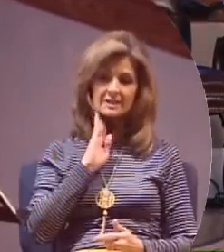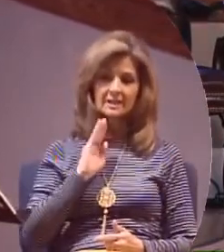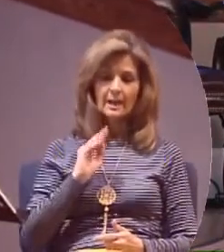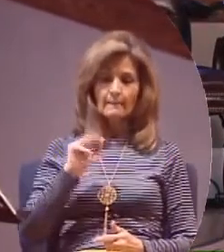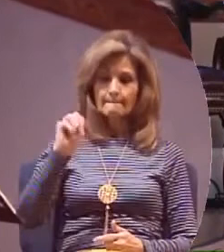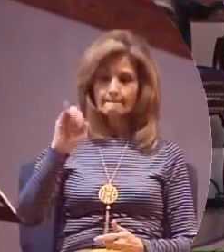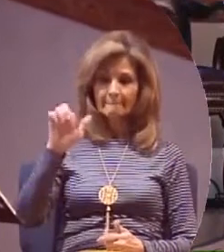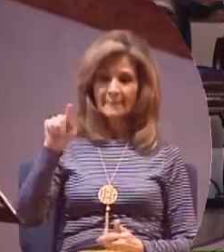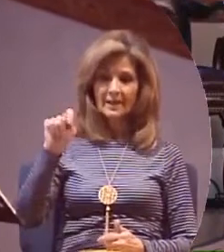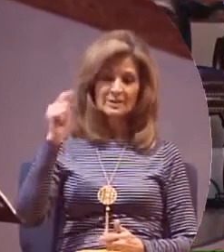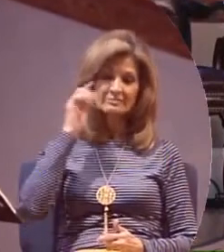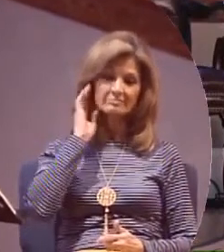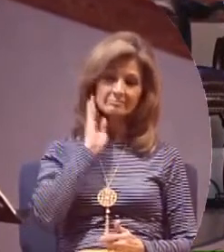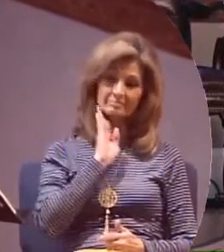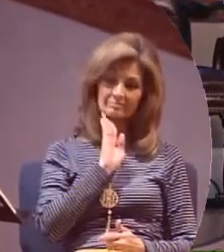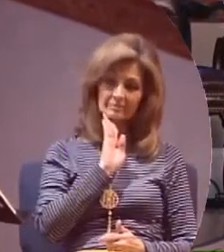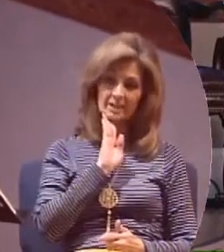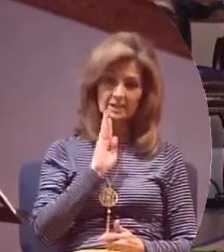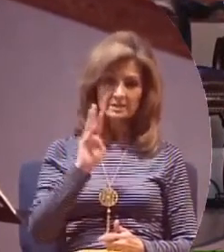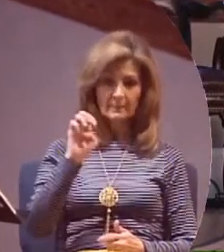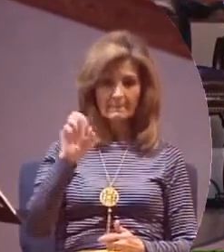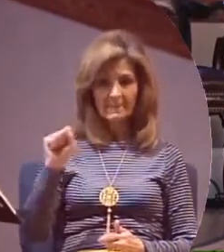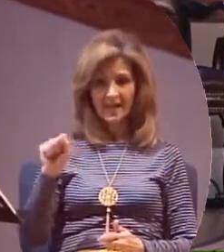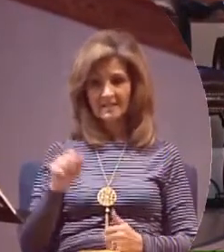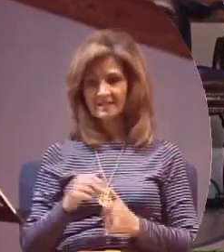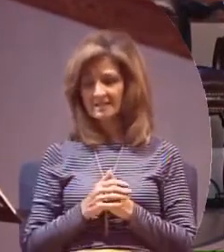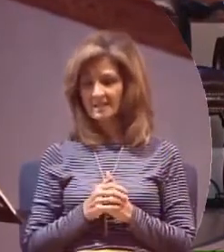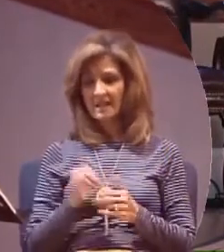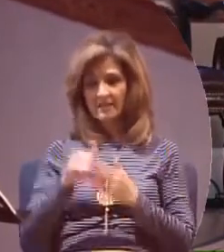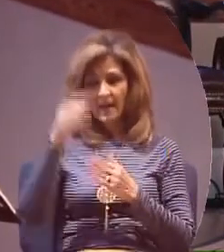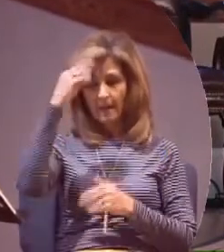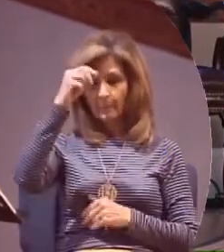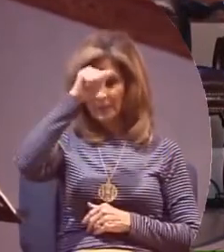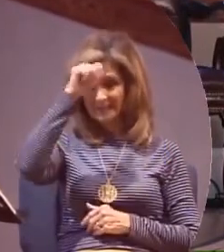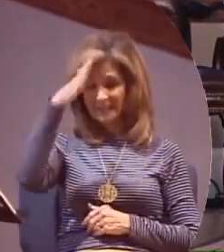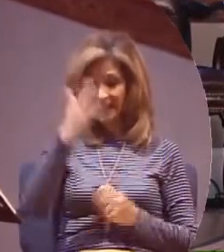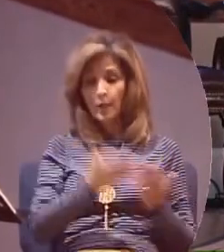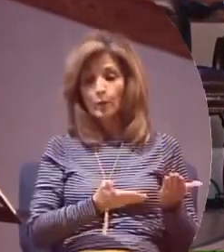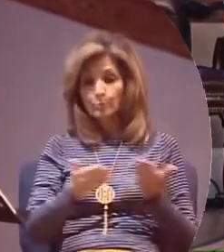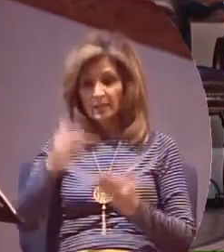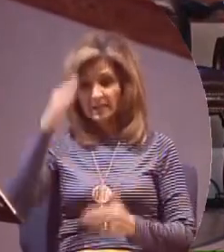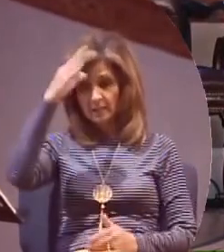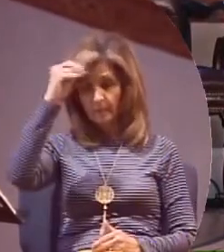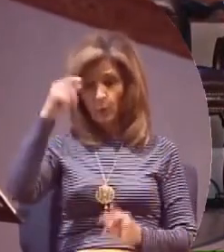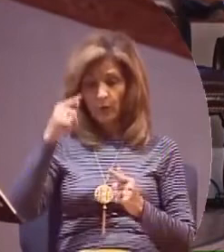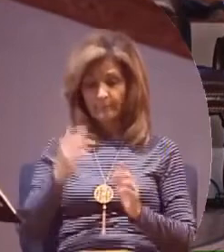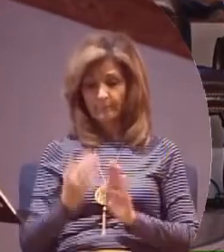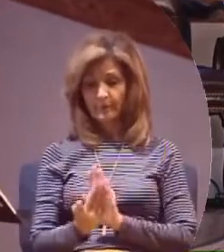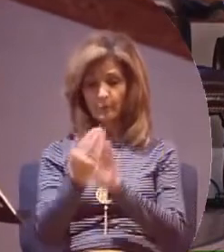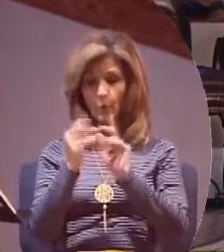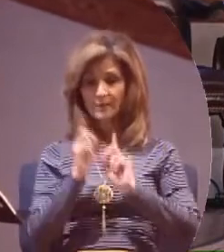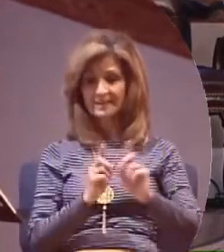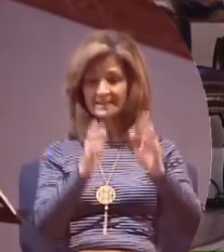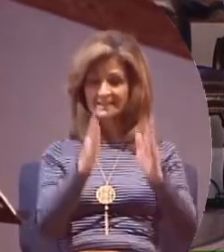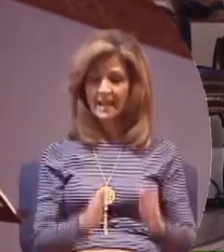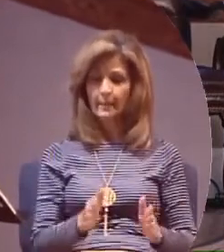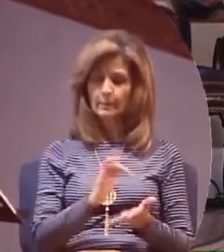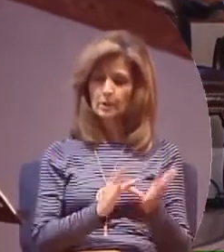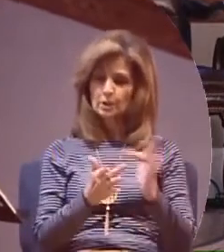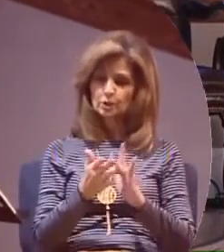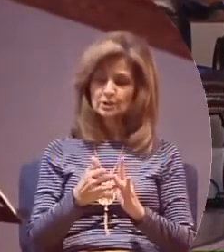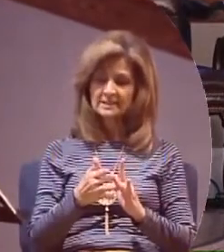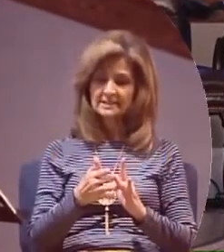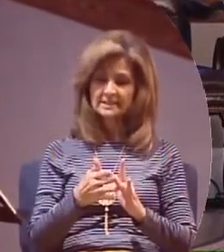a mess. And so that boy's daddy brings that boy to the disciples. Jesus has given